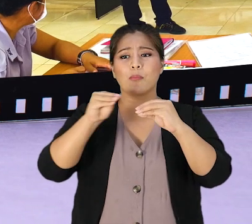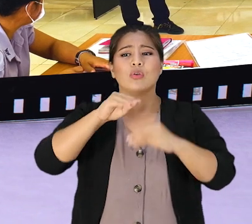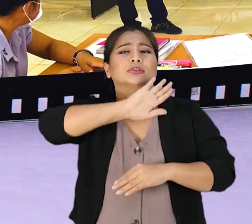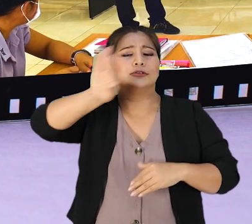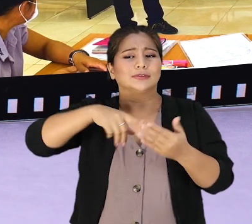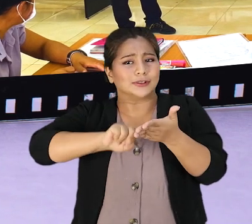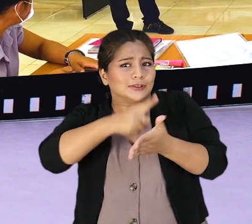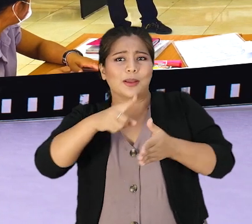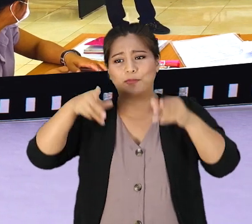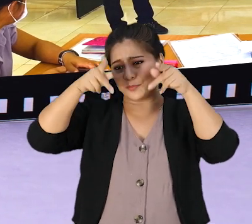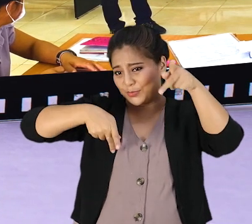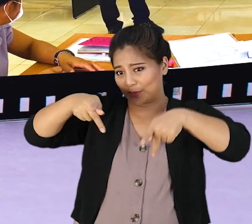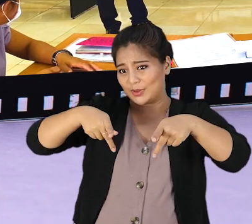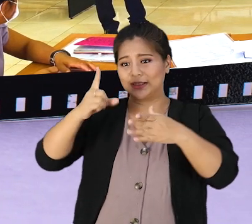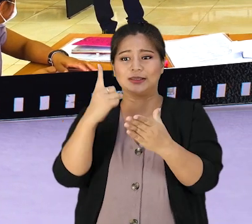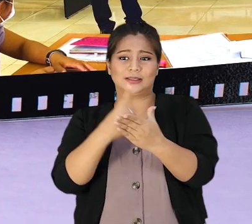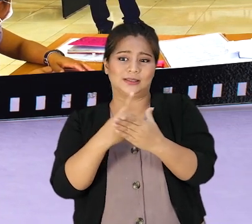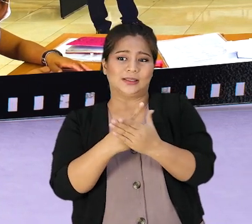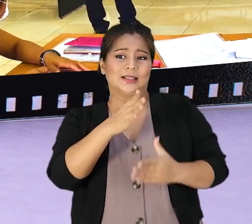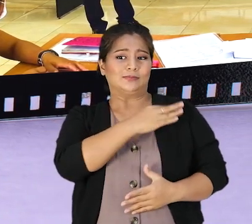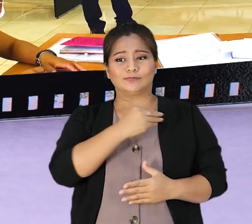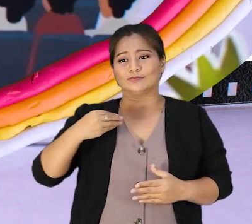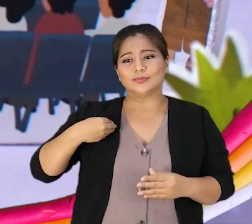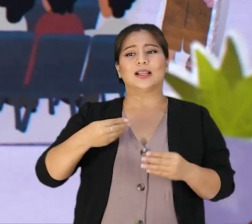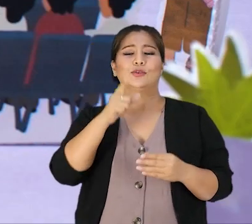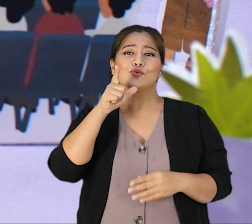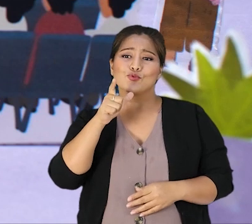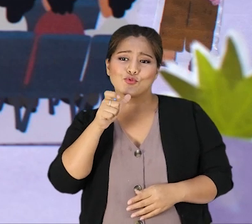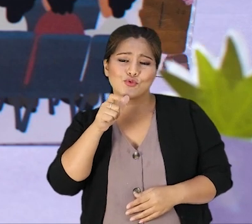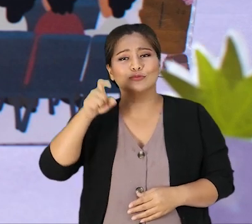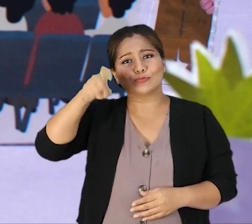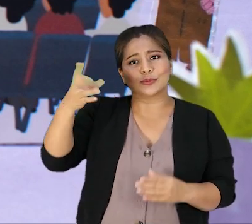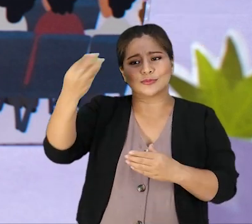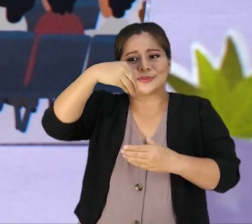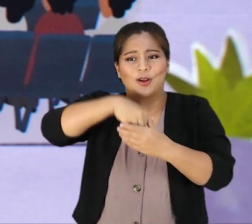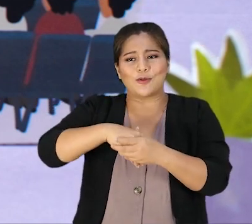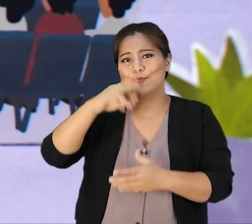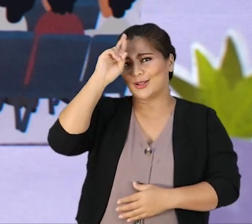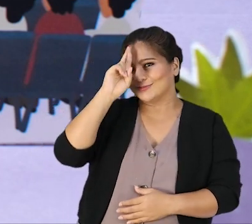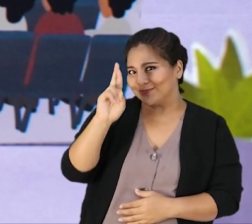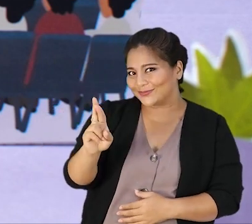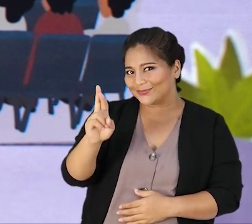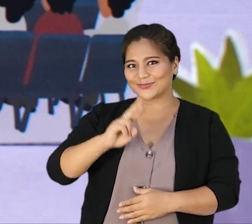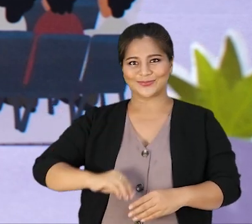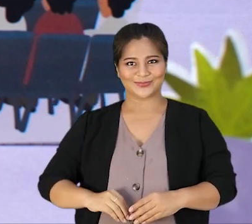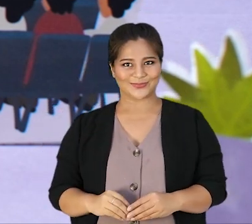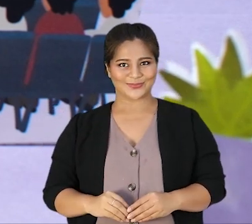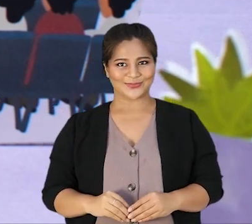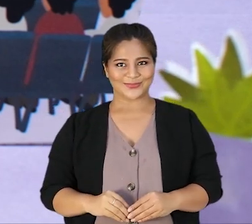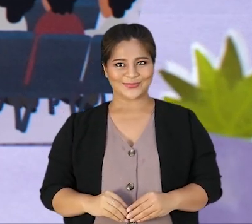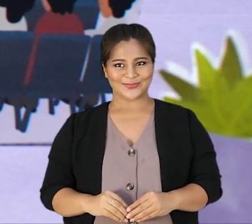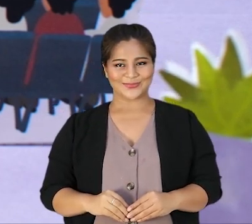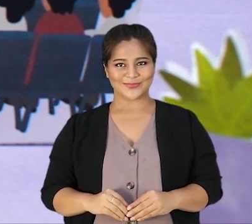As people know more, they will start to see persons with disabilities as valuable members of the community who should be involved and respected.